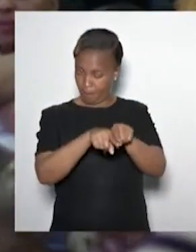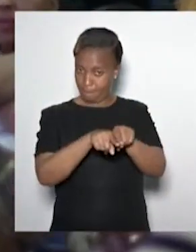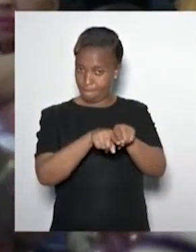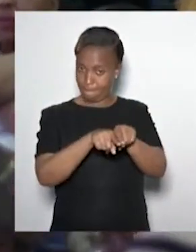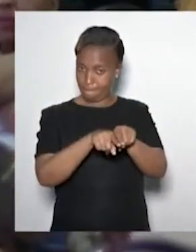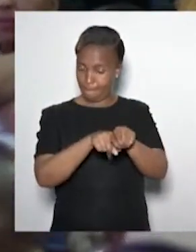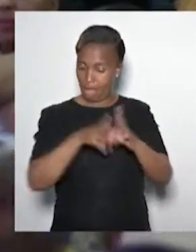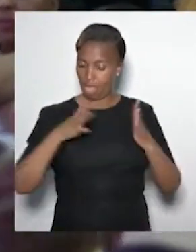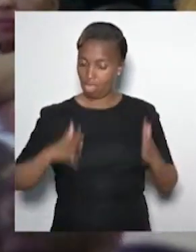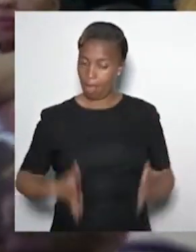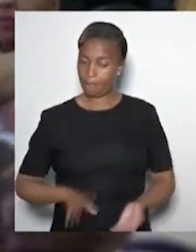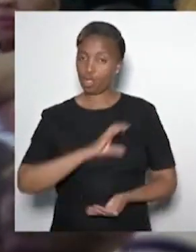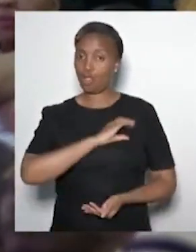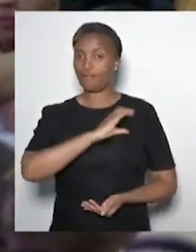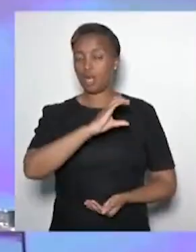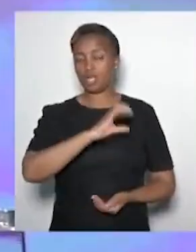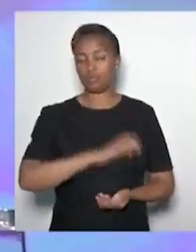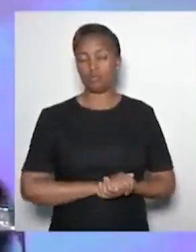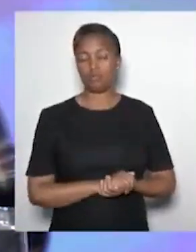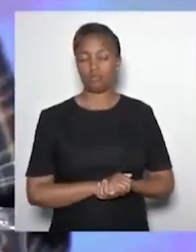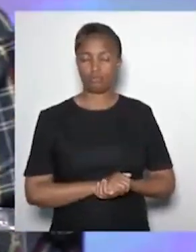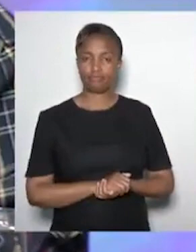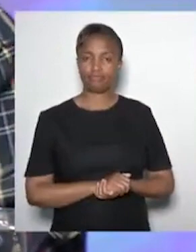in the body of Christ.